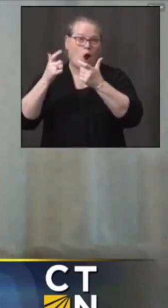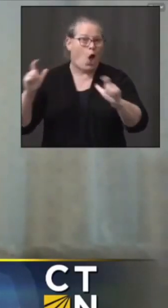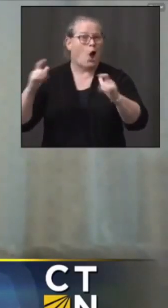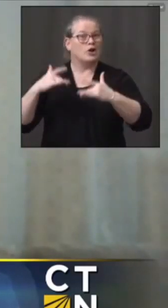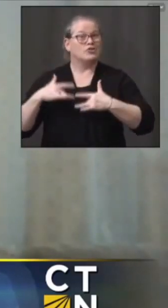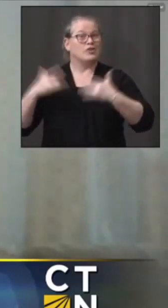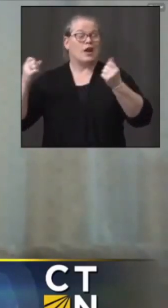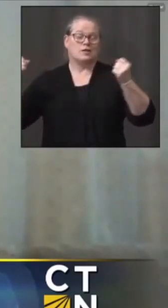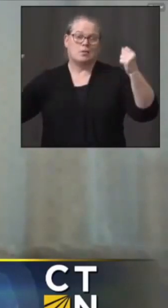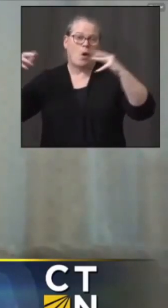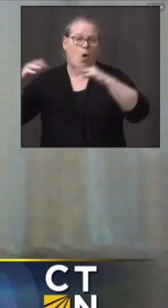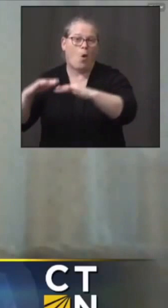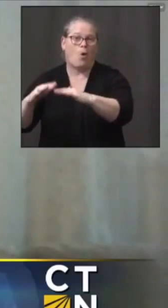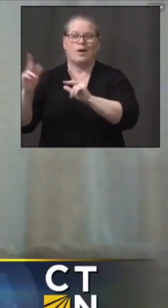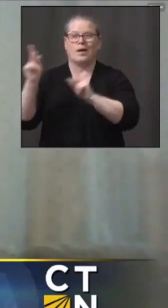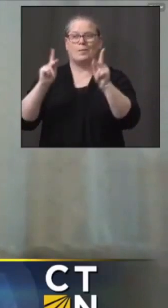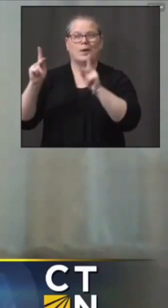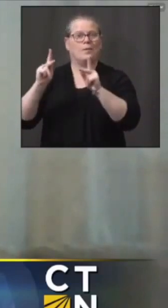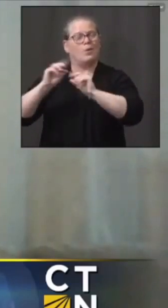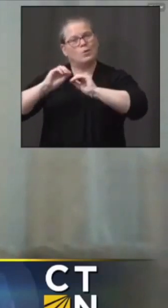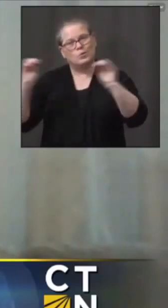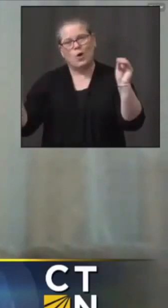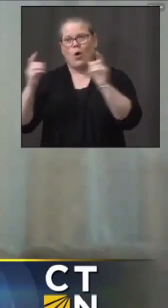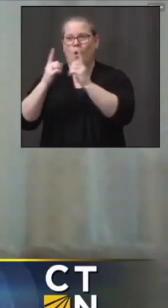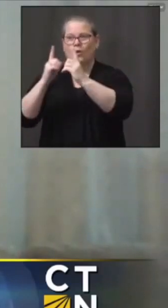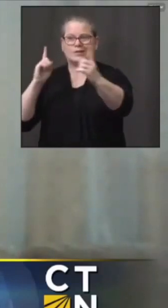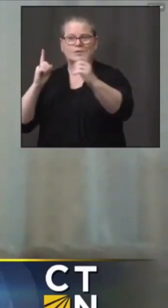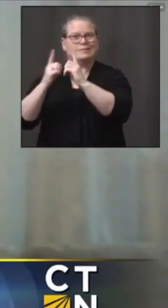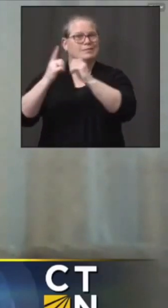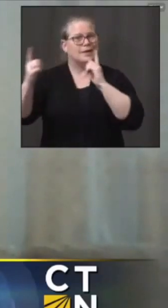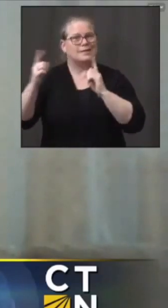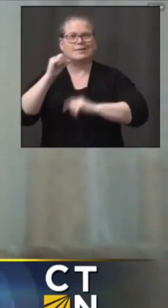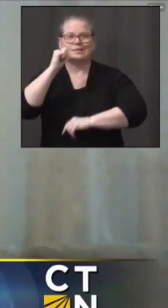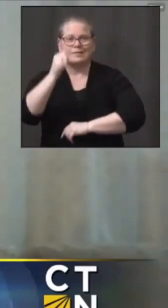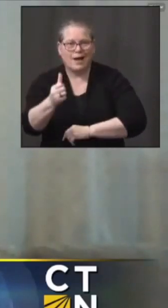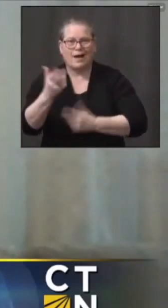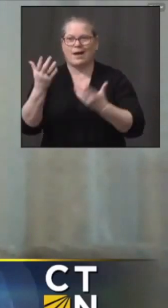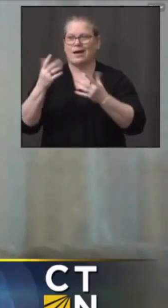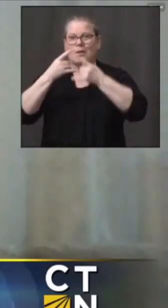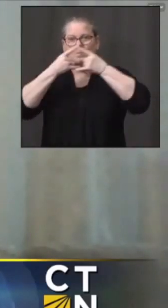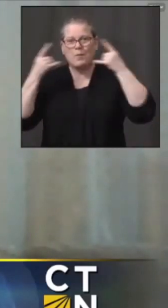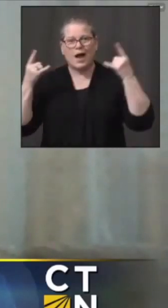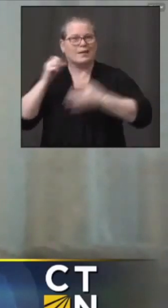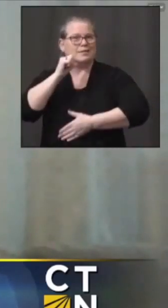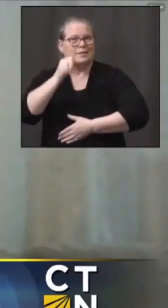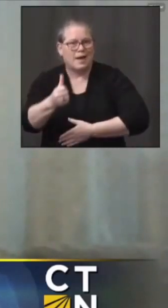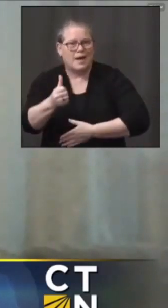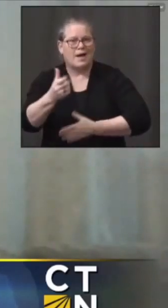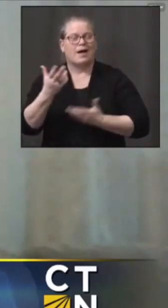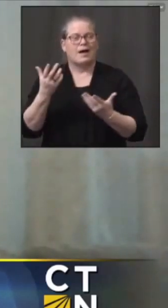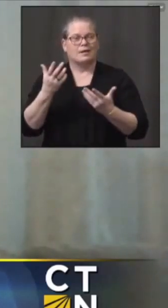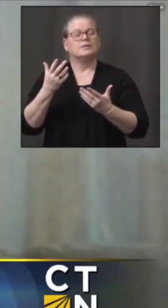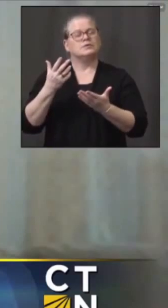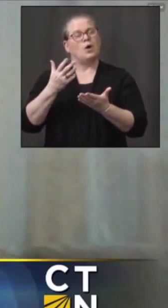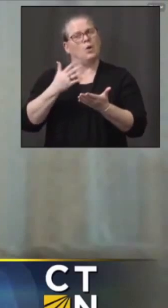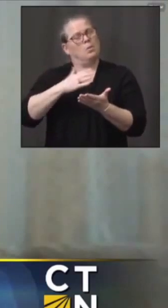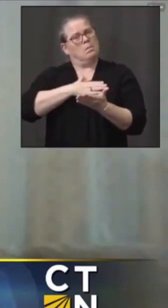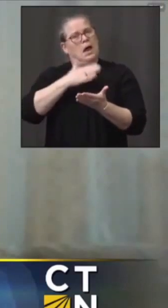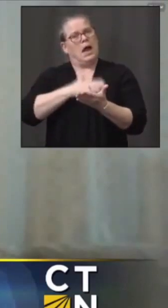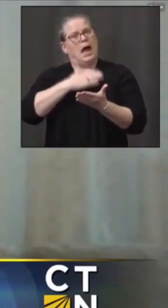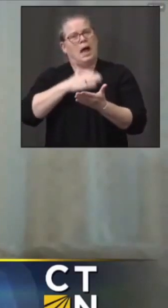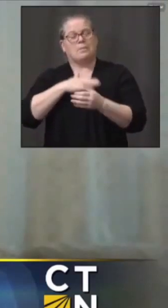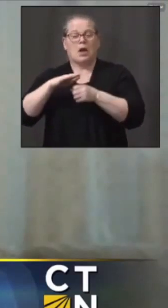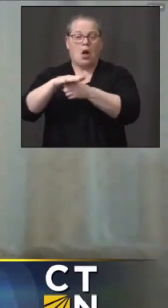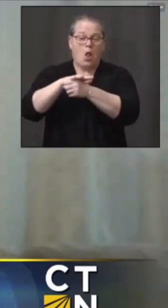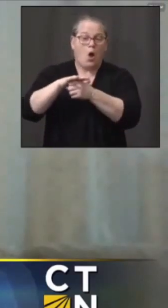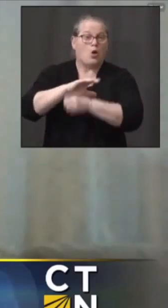in, not social distancing, not wearing masks. And so we've been really pleased to have this good partnership with local law enforcement,